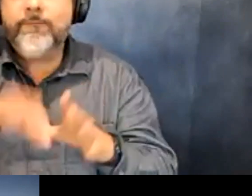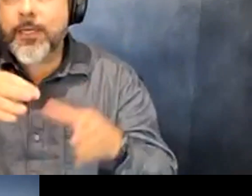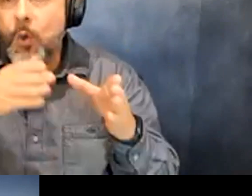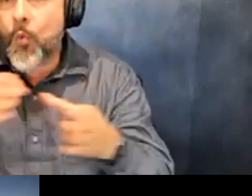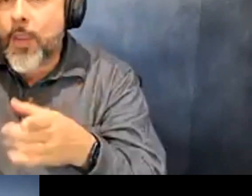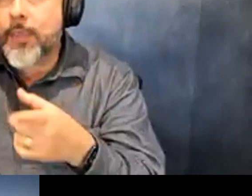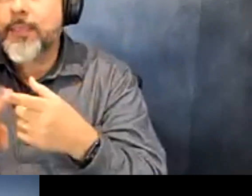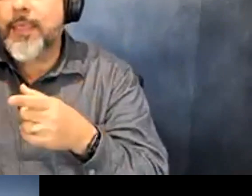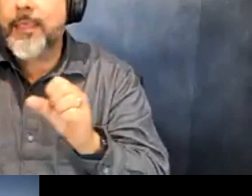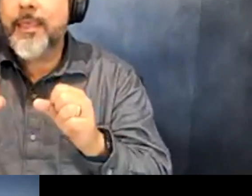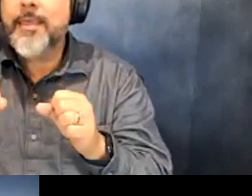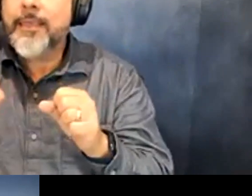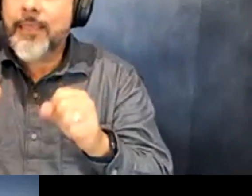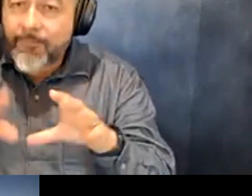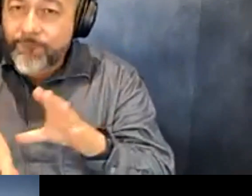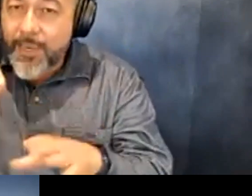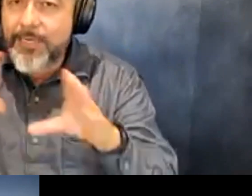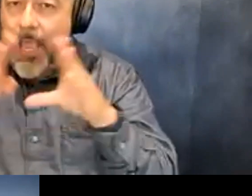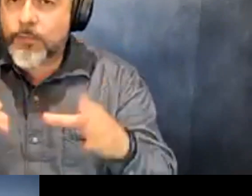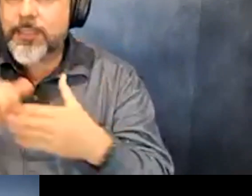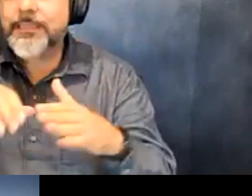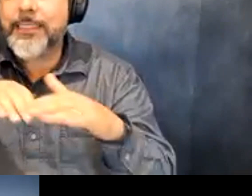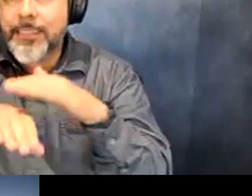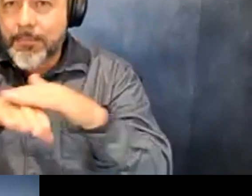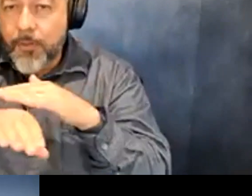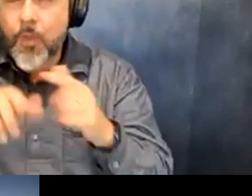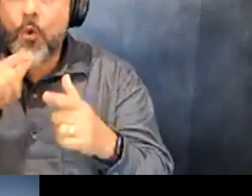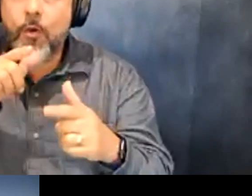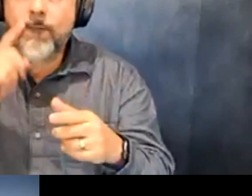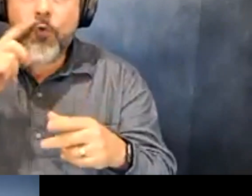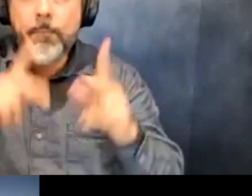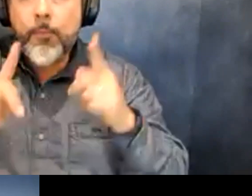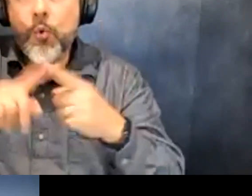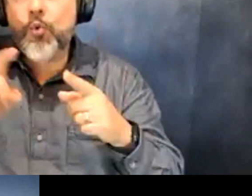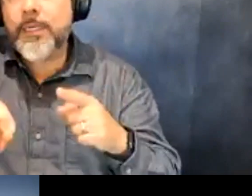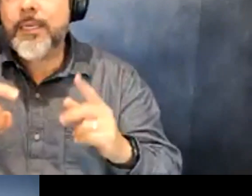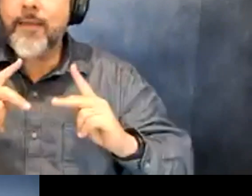that's accessible for people who have a need for physical or sensory or motor